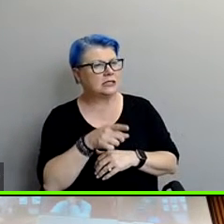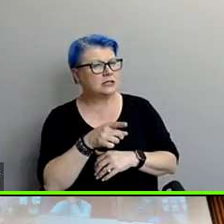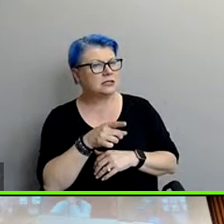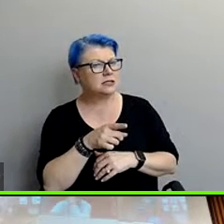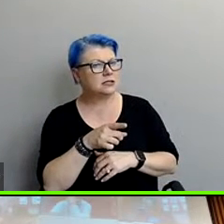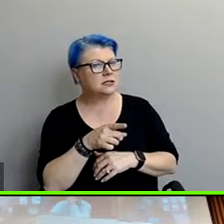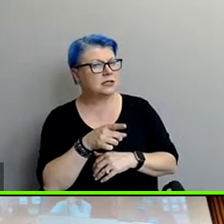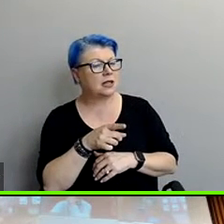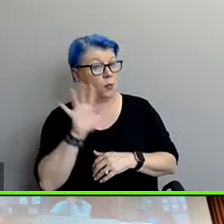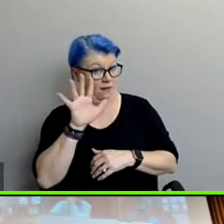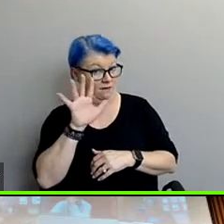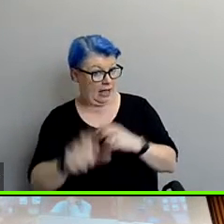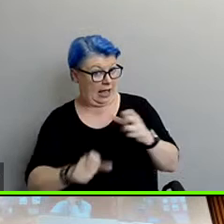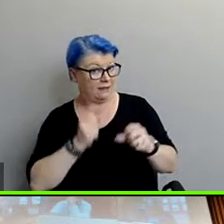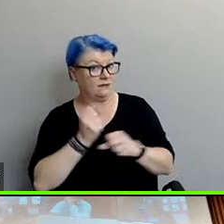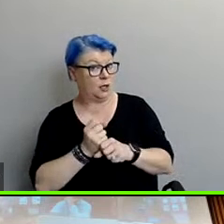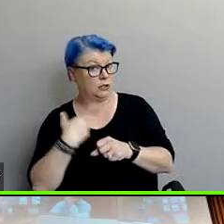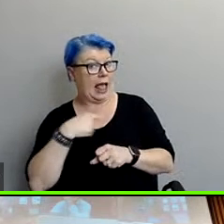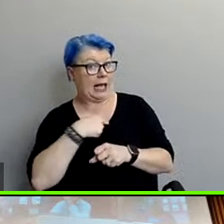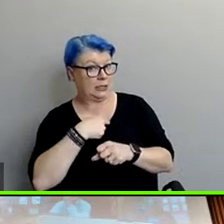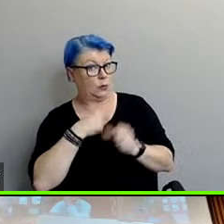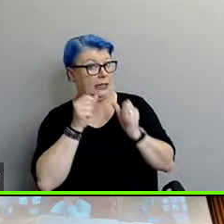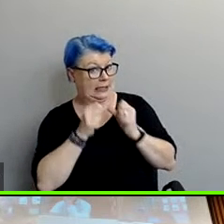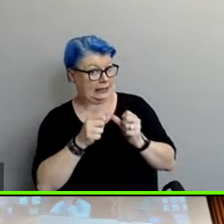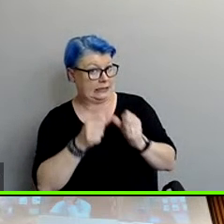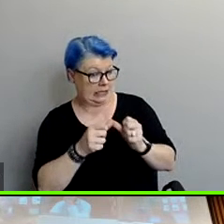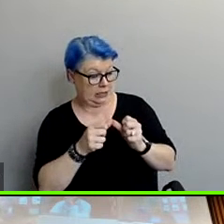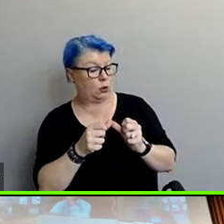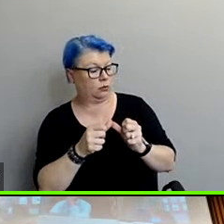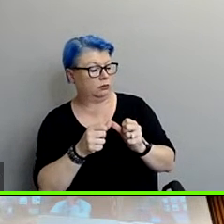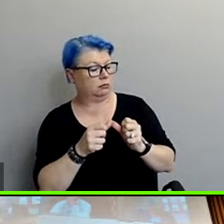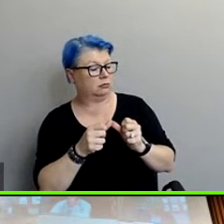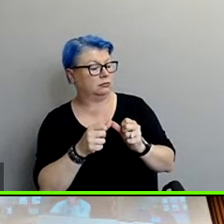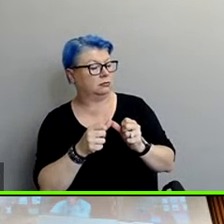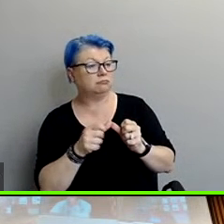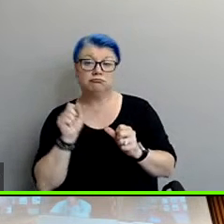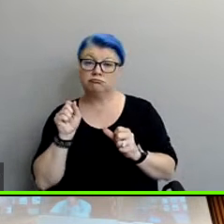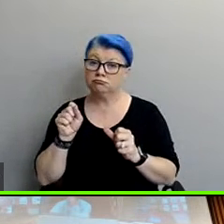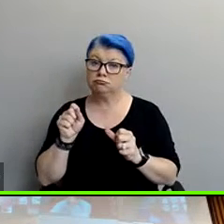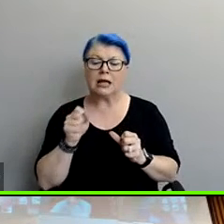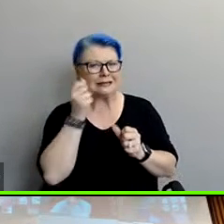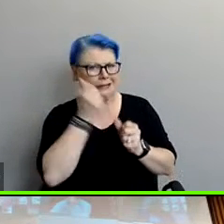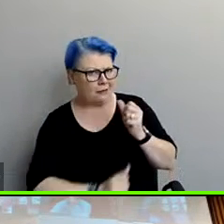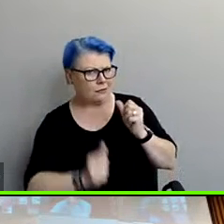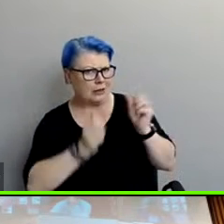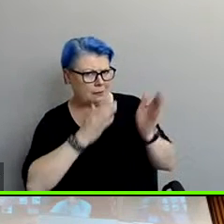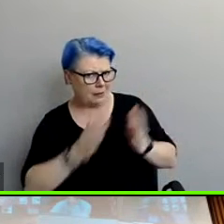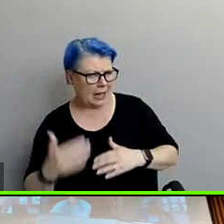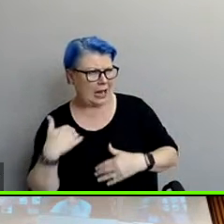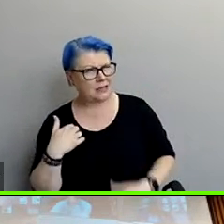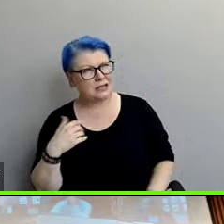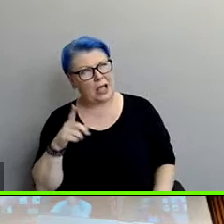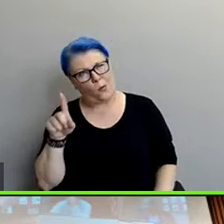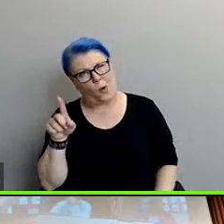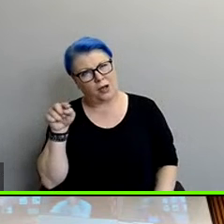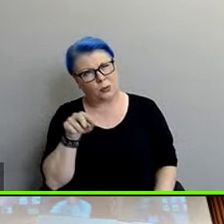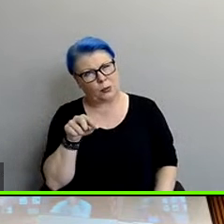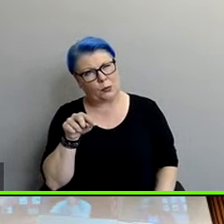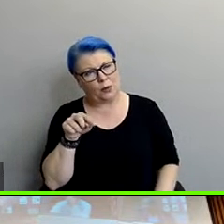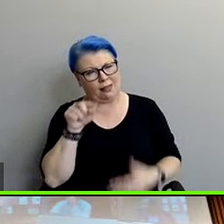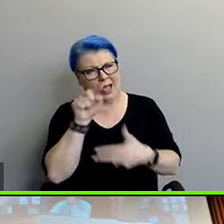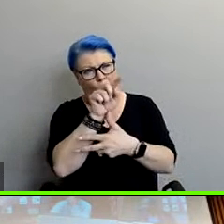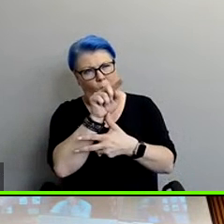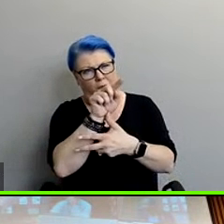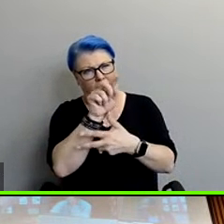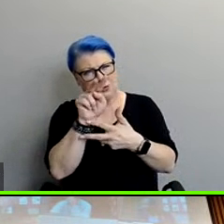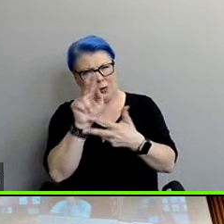Yeah. As the 5 years move on, because every plan only has like 1 to 3 strategy points,